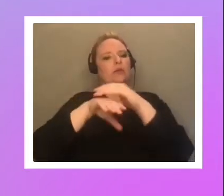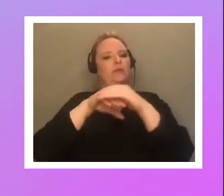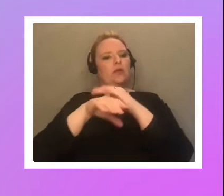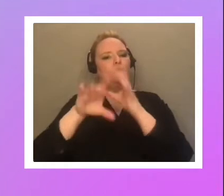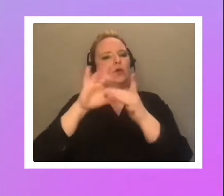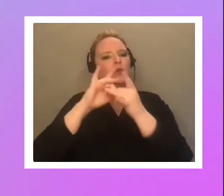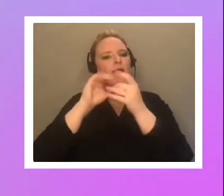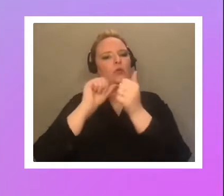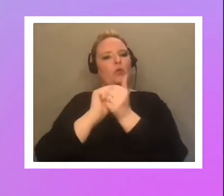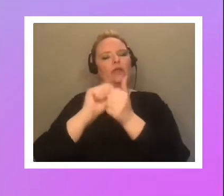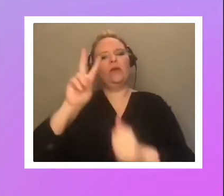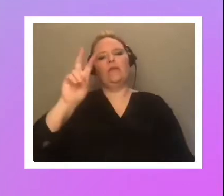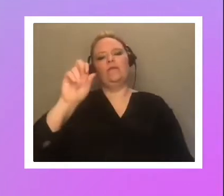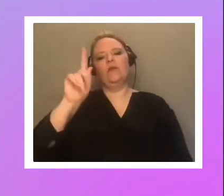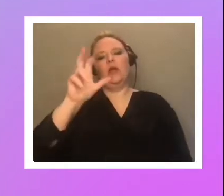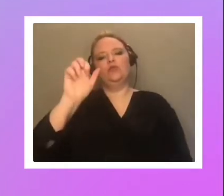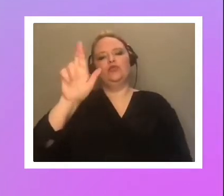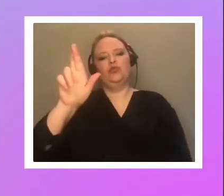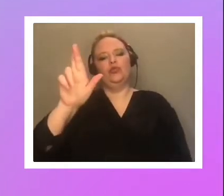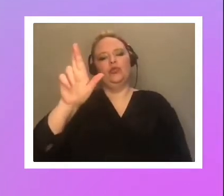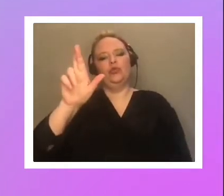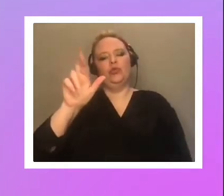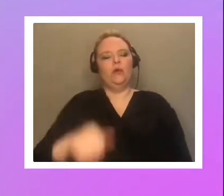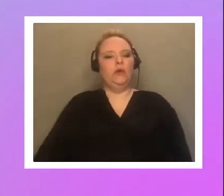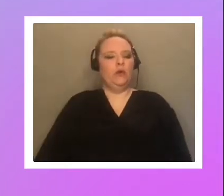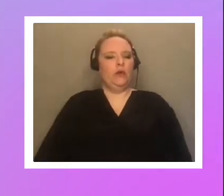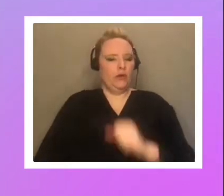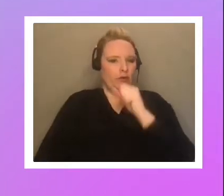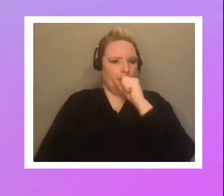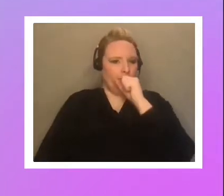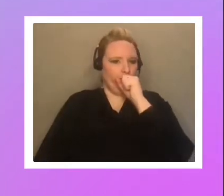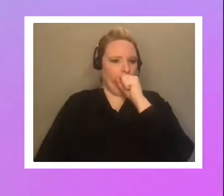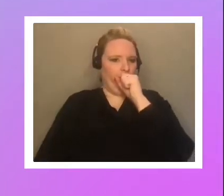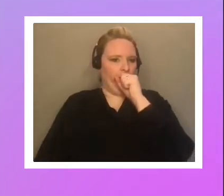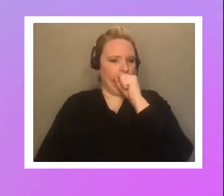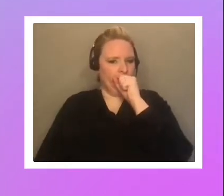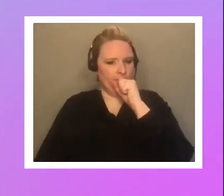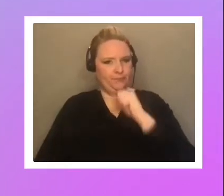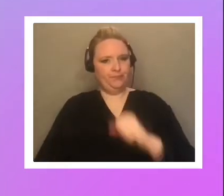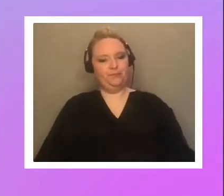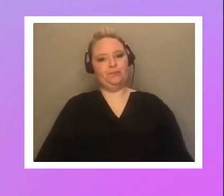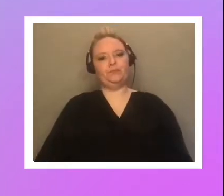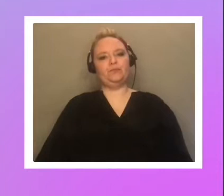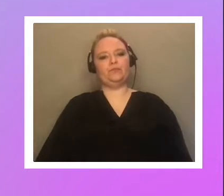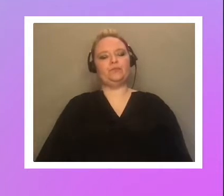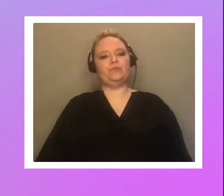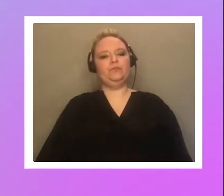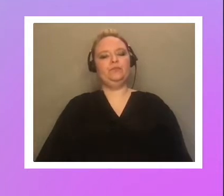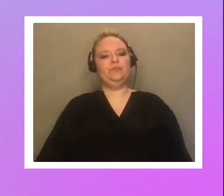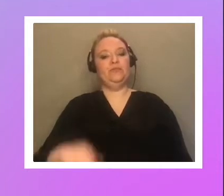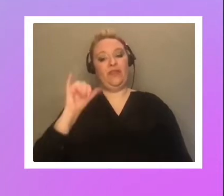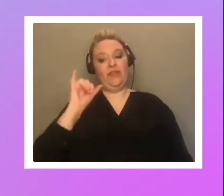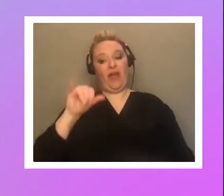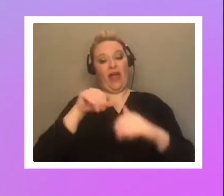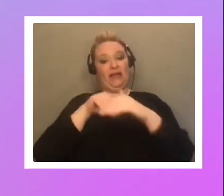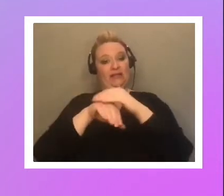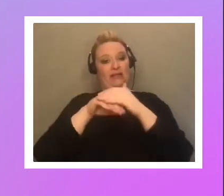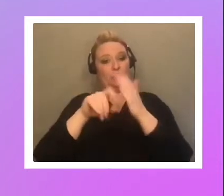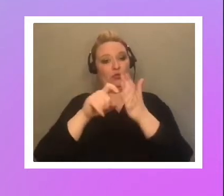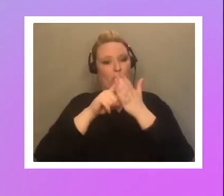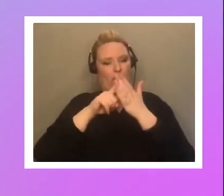vendor agencies. You want to put those accessibility requirements in